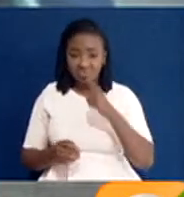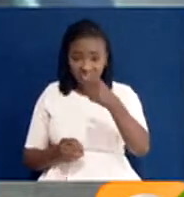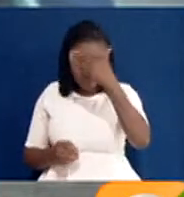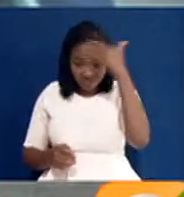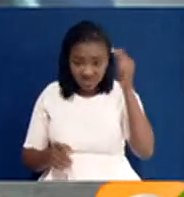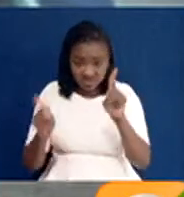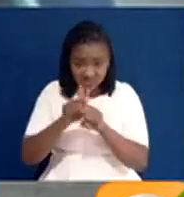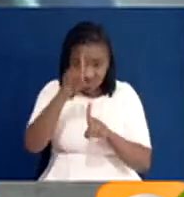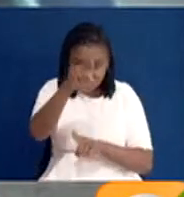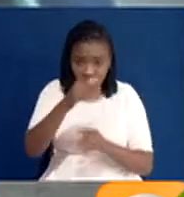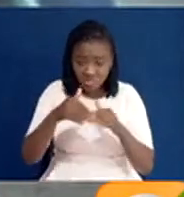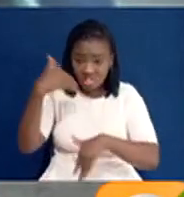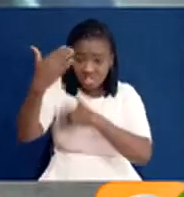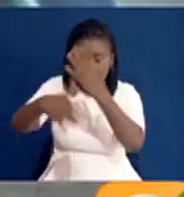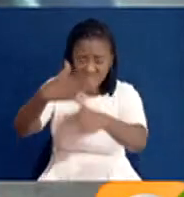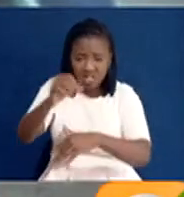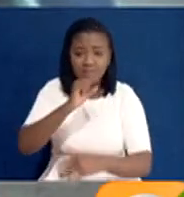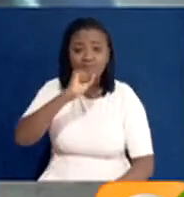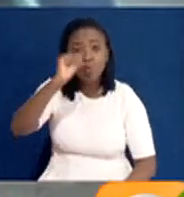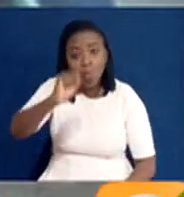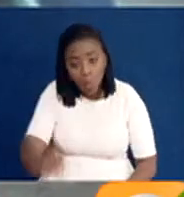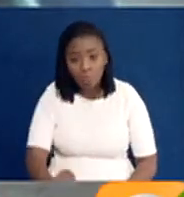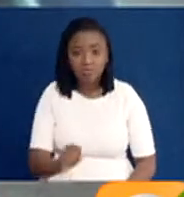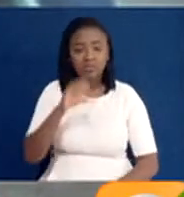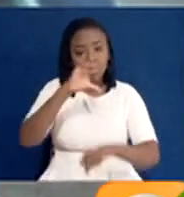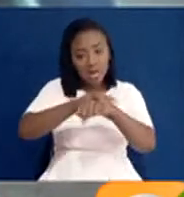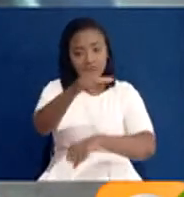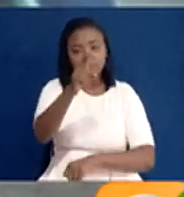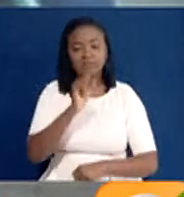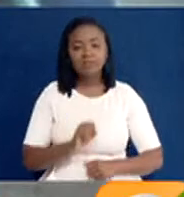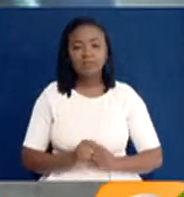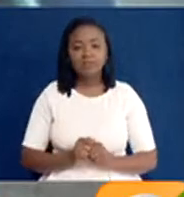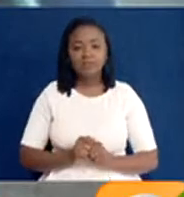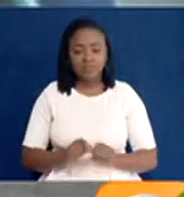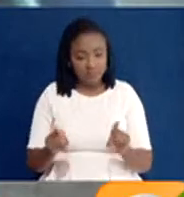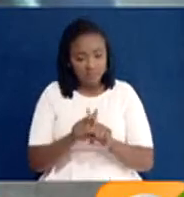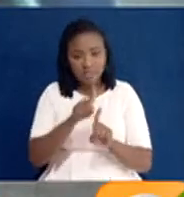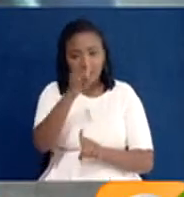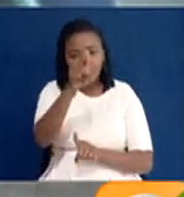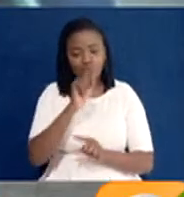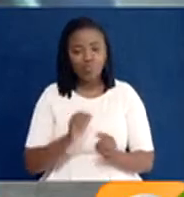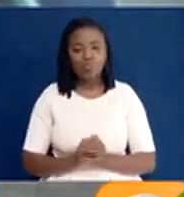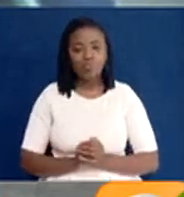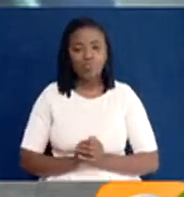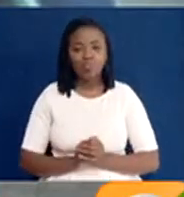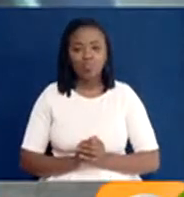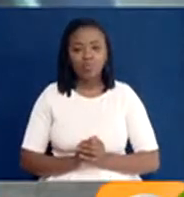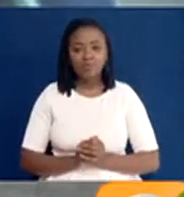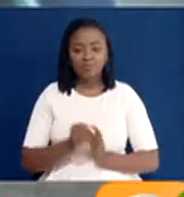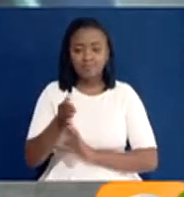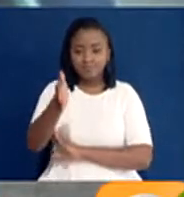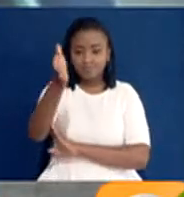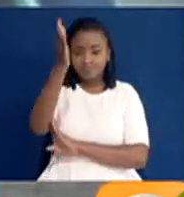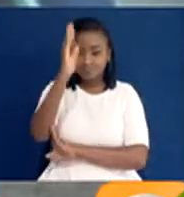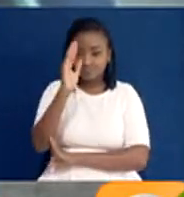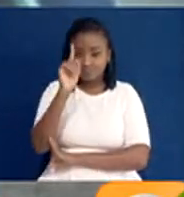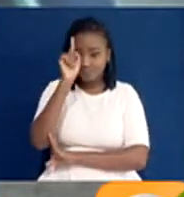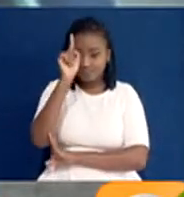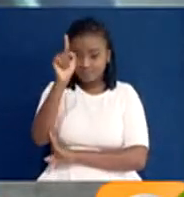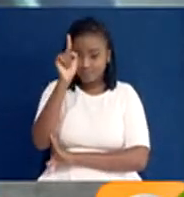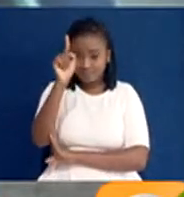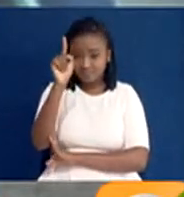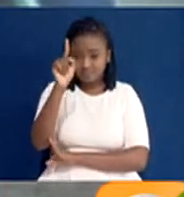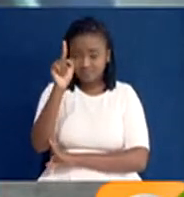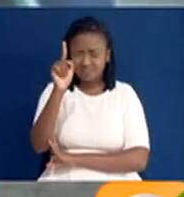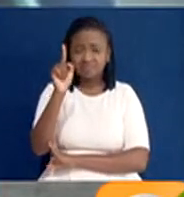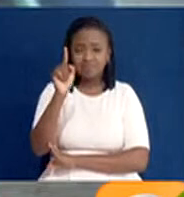hapa duniani. Umri utakuja tu na utakupata hata wewe. And if the Almighty wills it, we will live to a